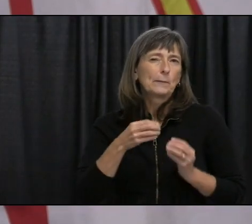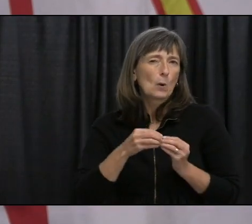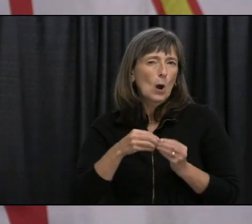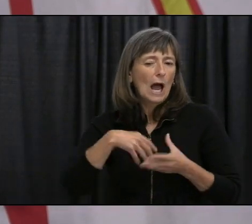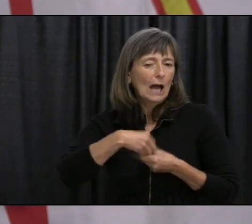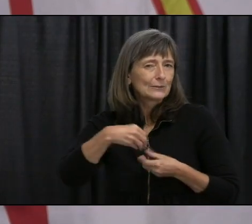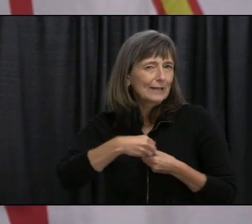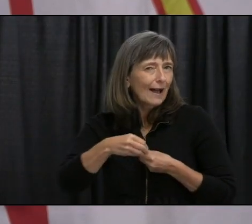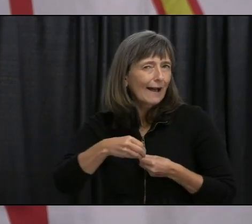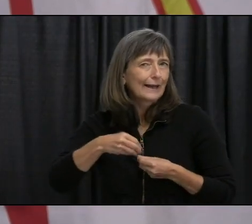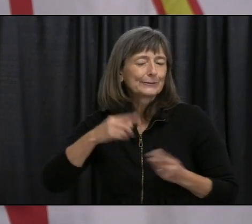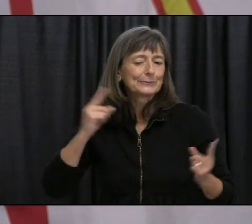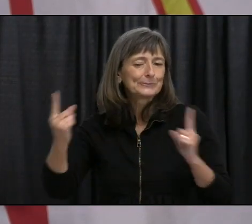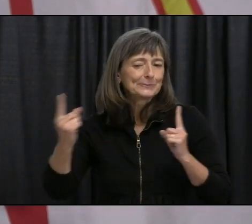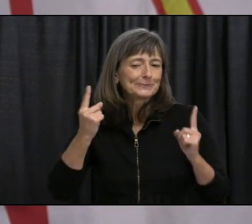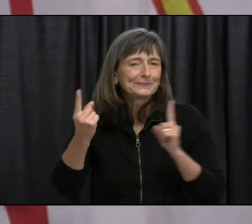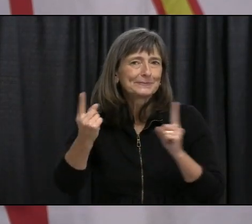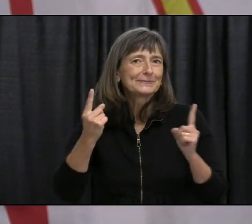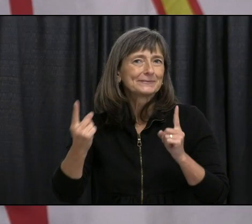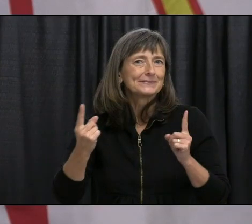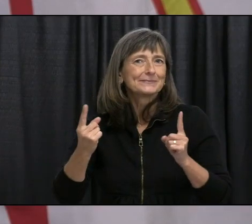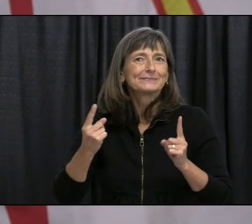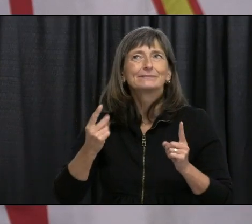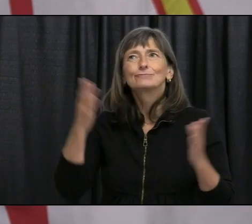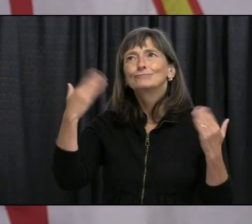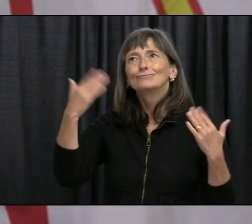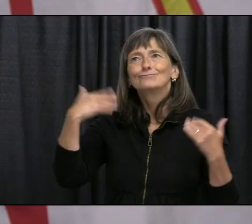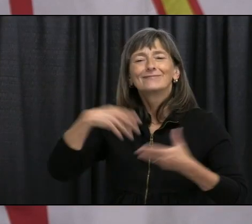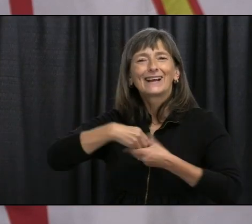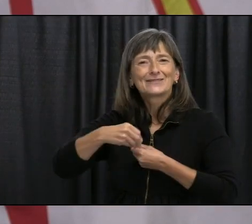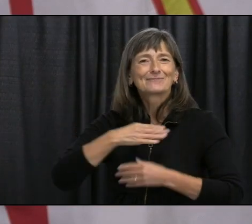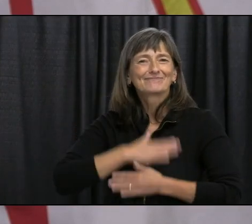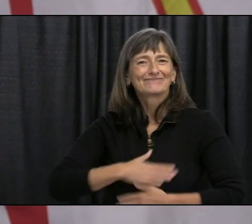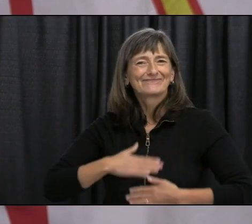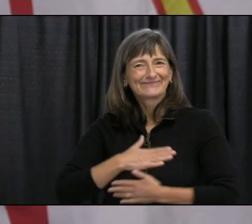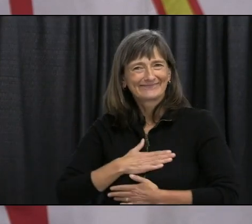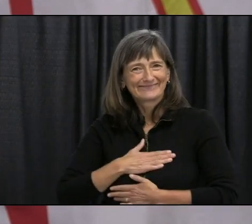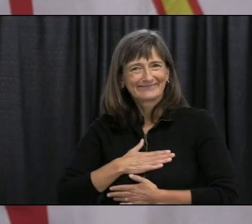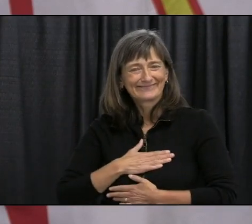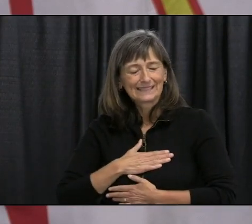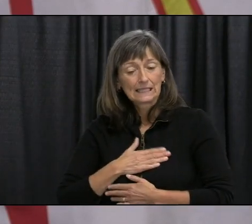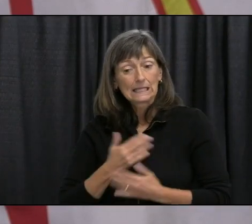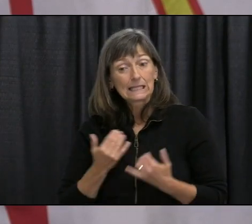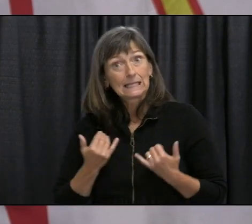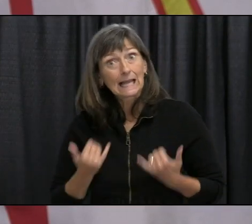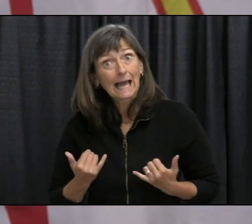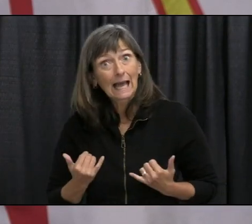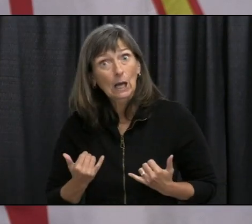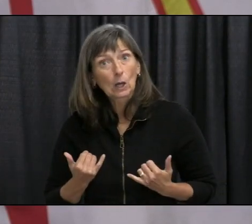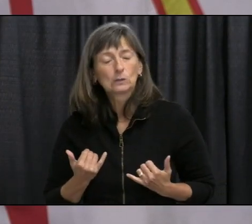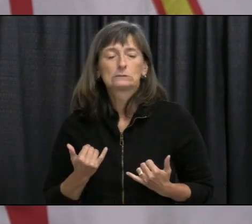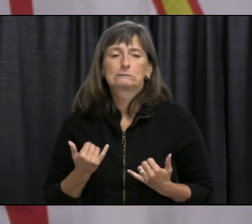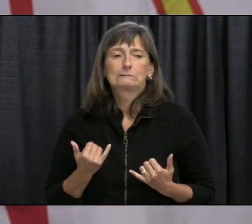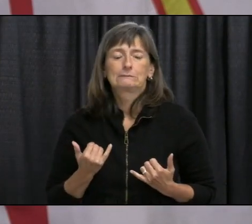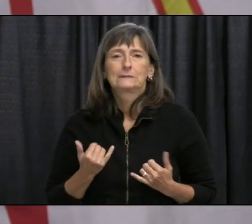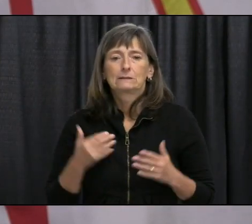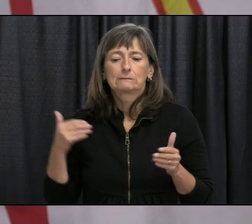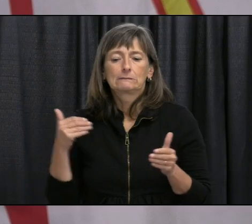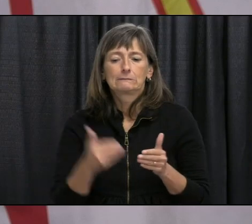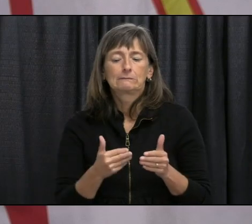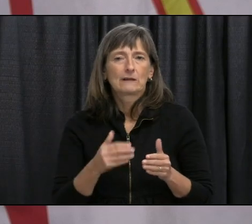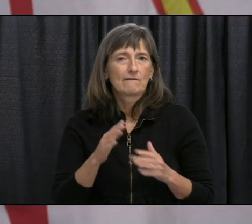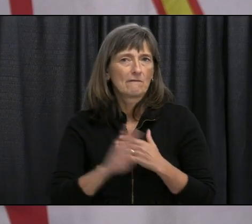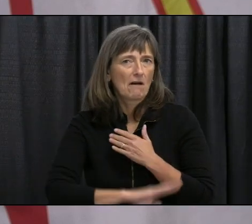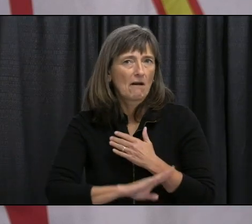safely outdoors and enjoy the good weather that came with the season. Now on the minds of many is what will happen as the weather grows colder and more activities move